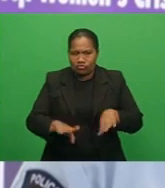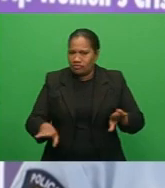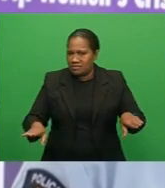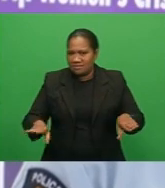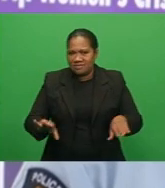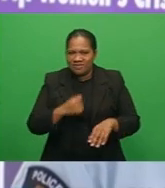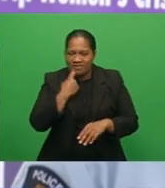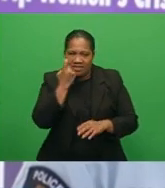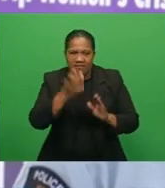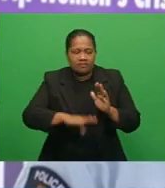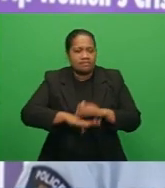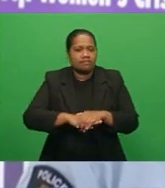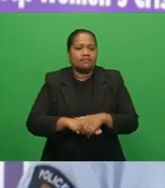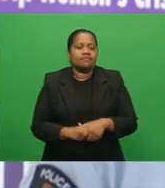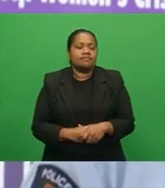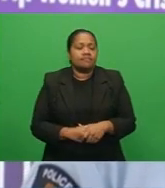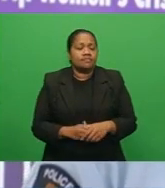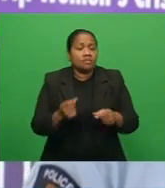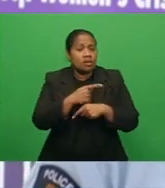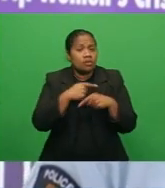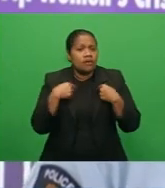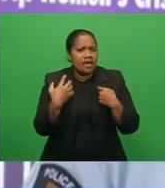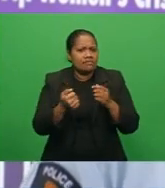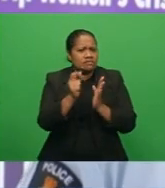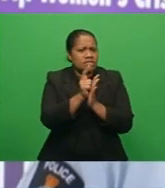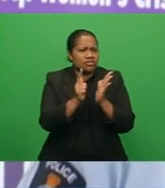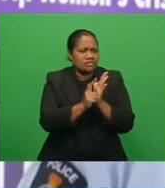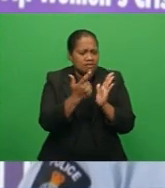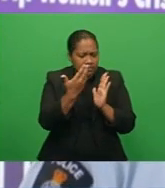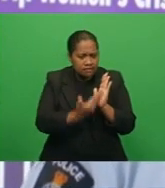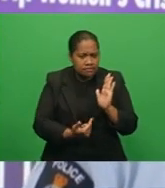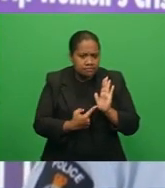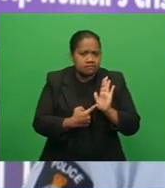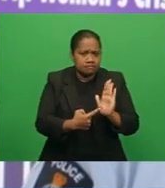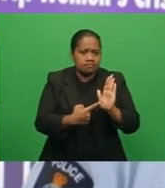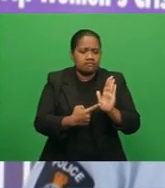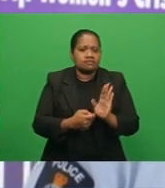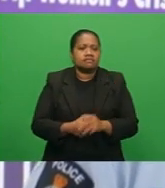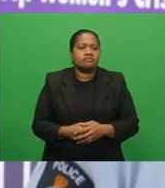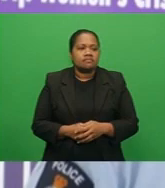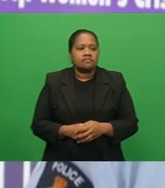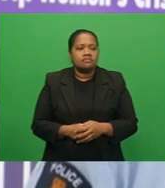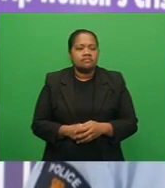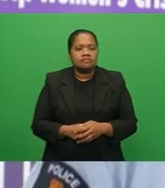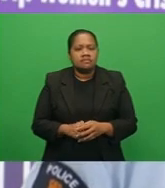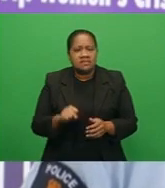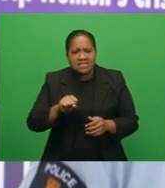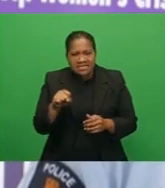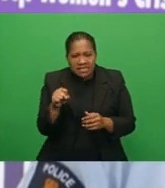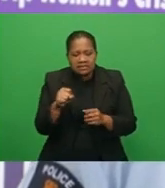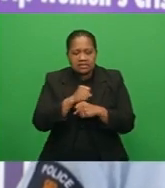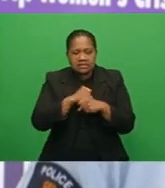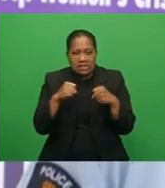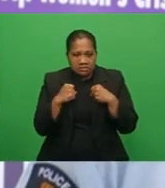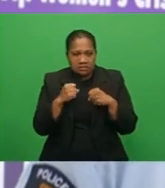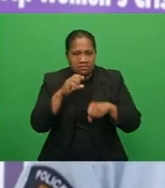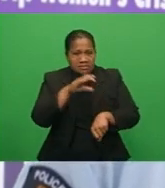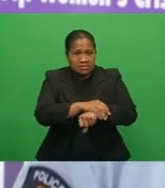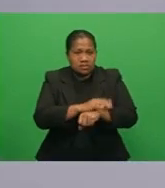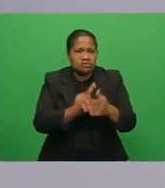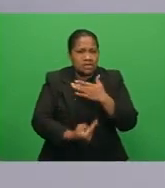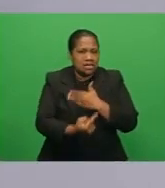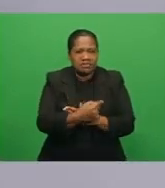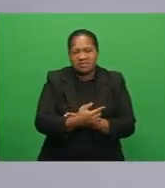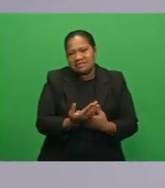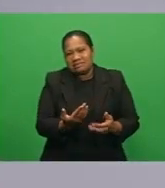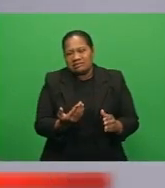It's sad to note that we have the legislation in place, yet our police officers tend to go